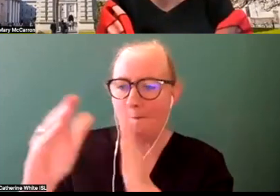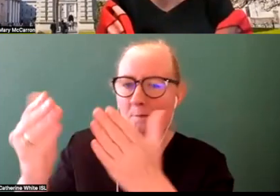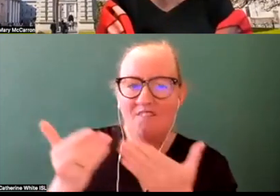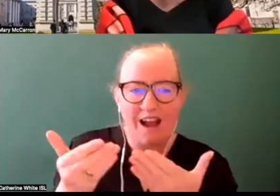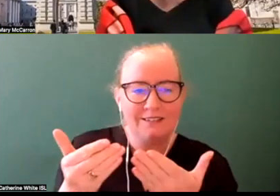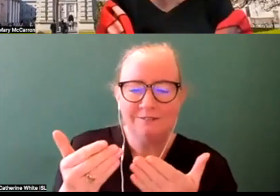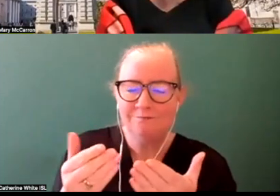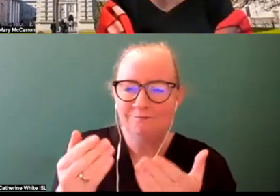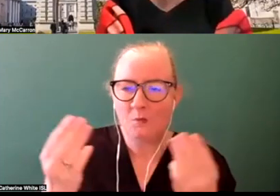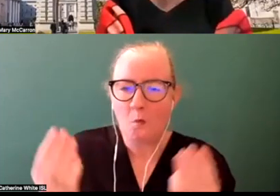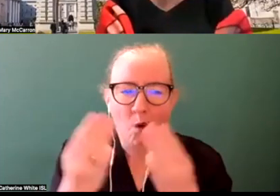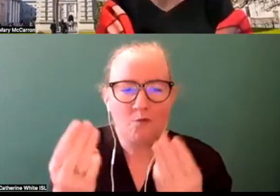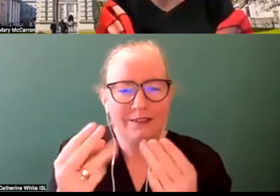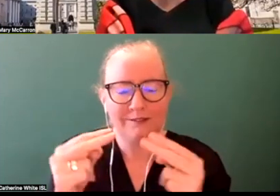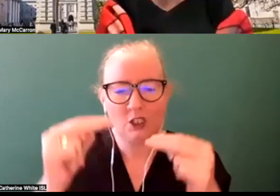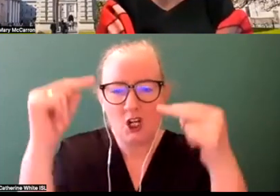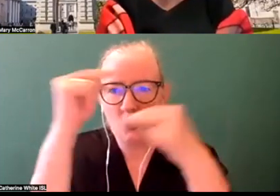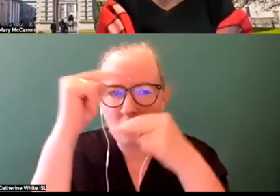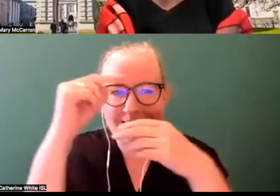care to maybe,